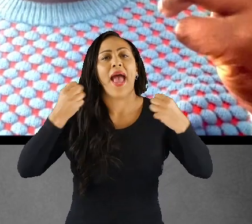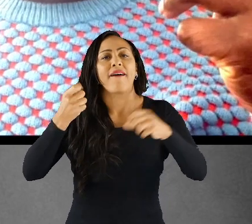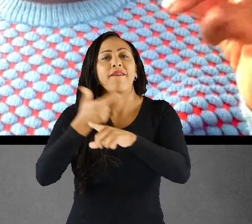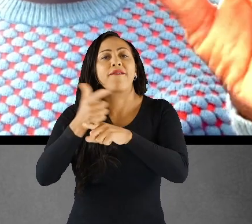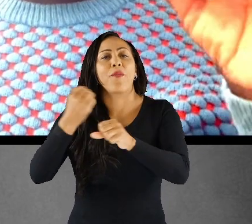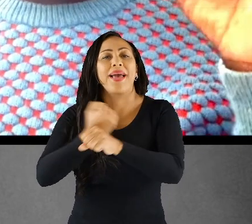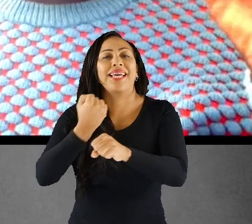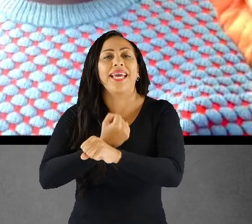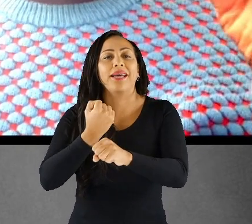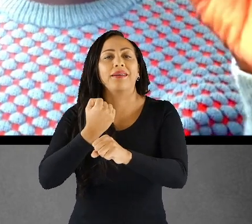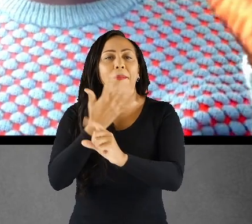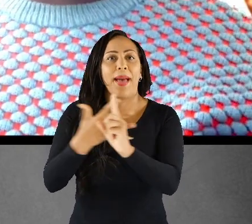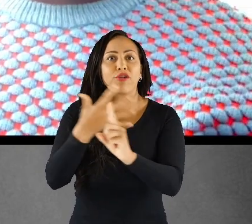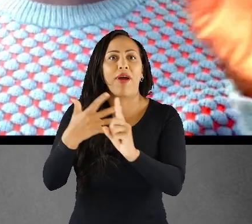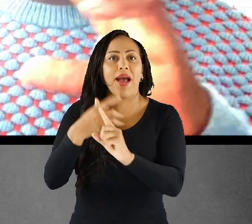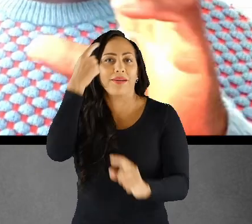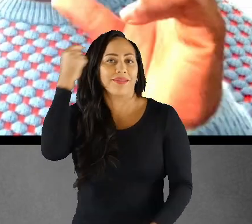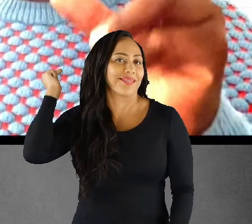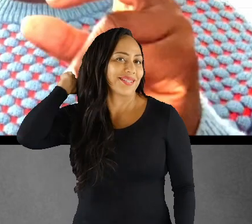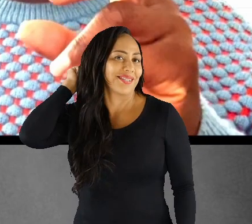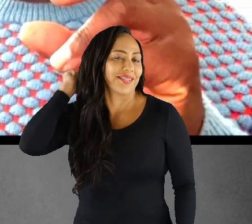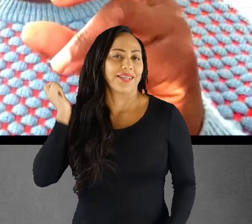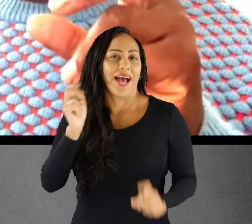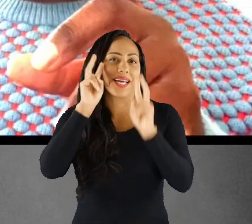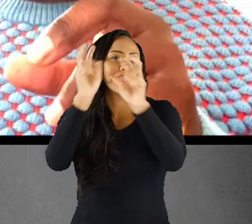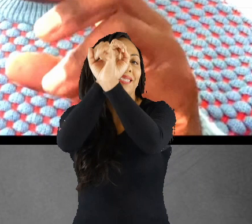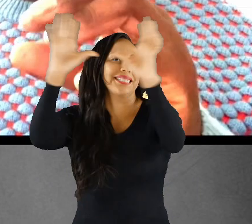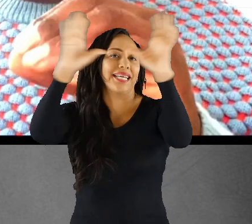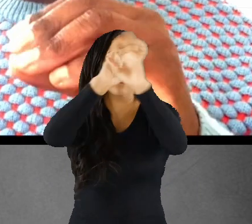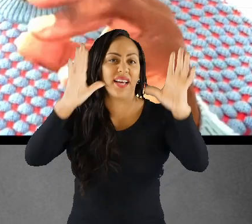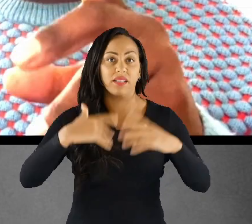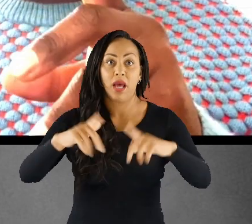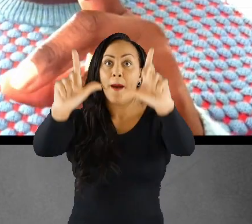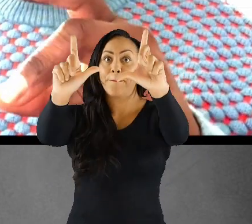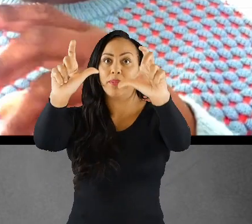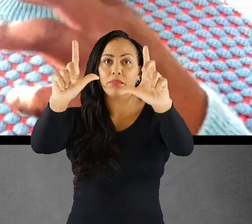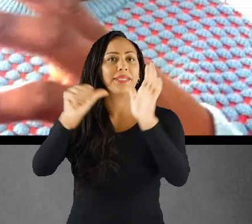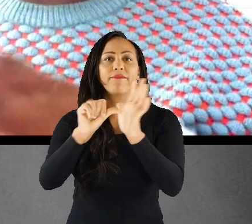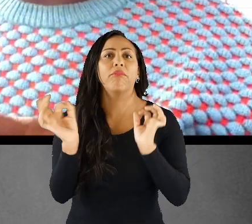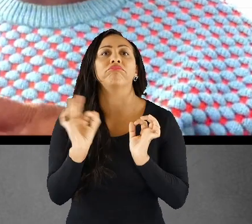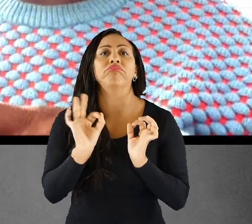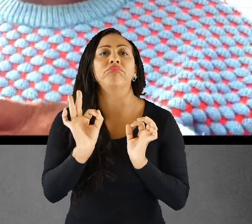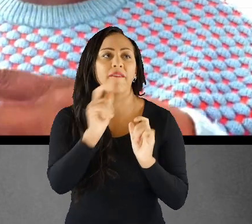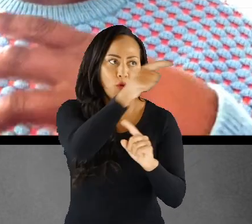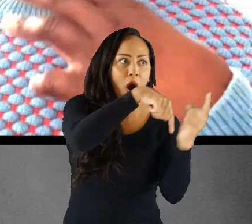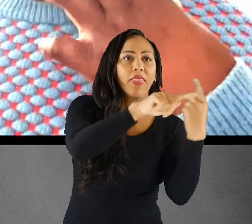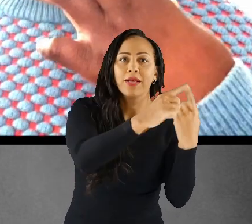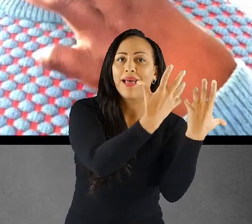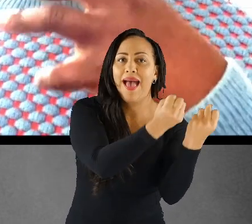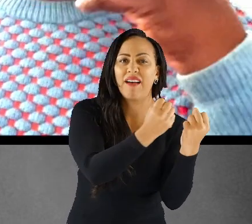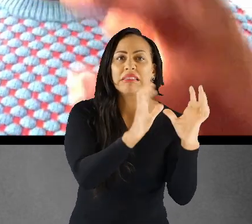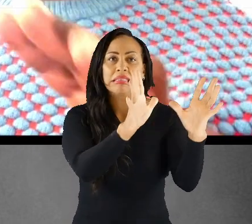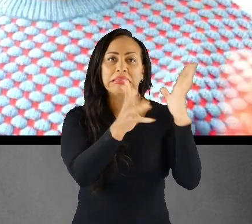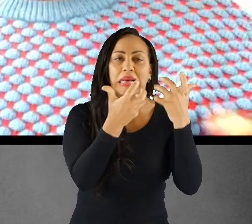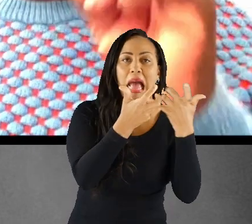filmmaking background. I can see things, and so for me, taking it is not the difficult part, where it could be for other people.